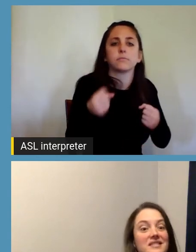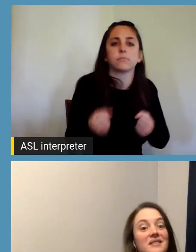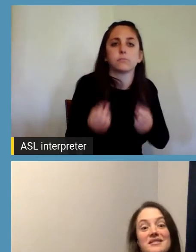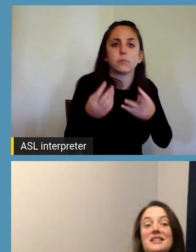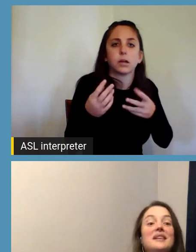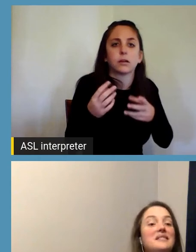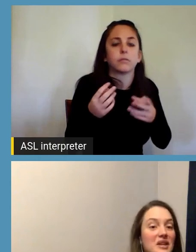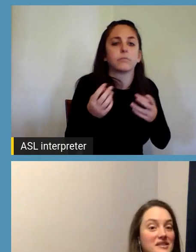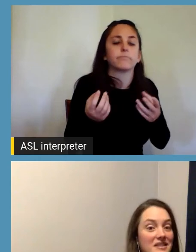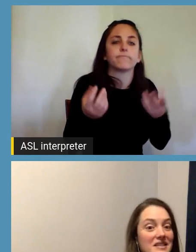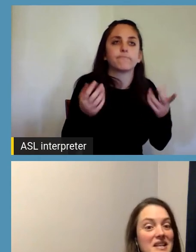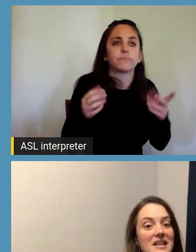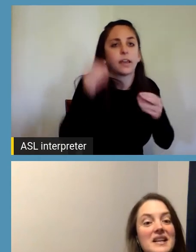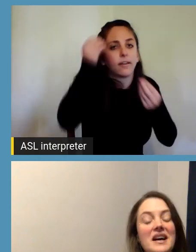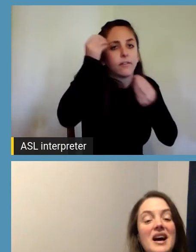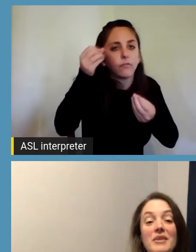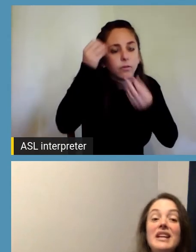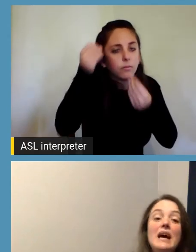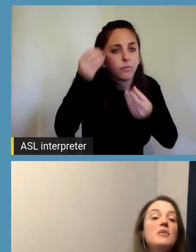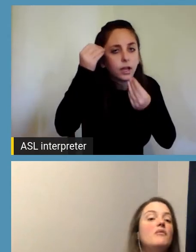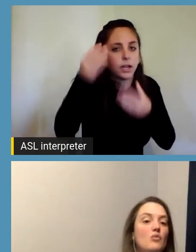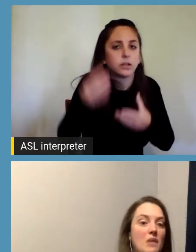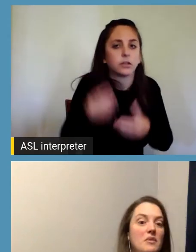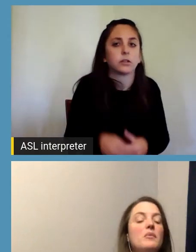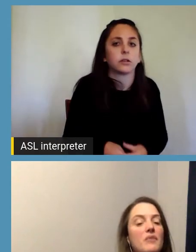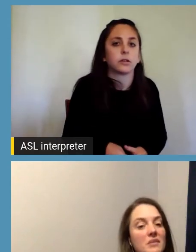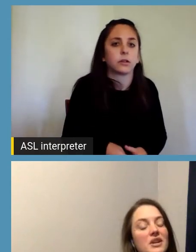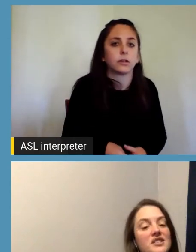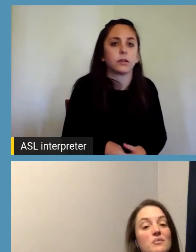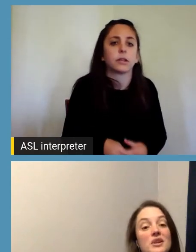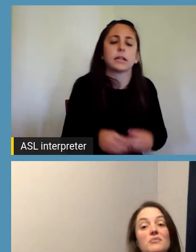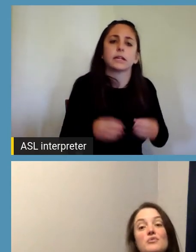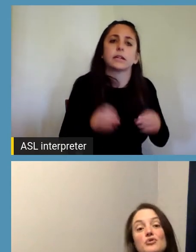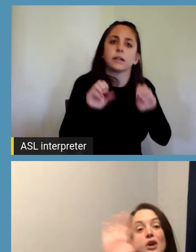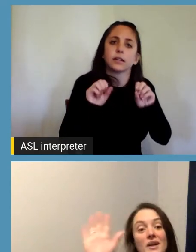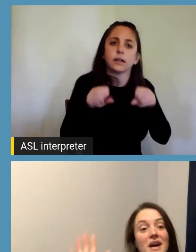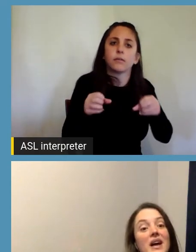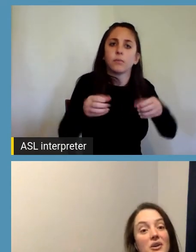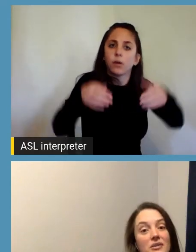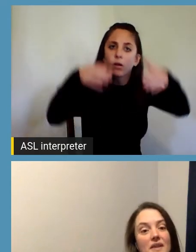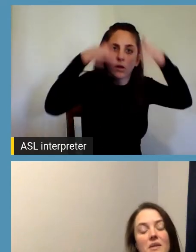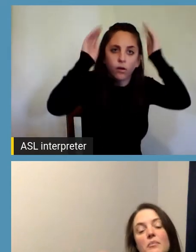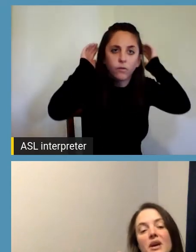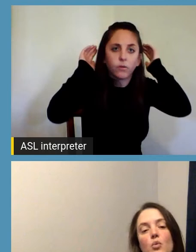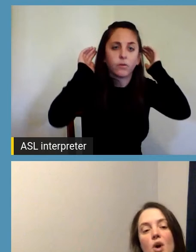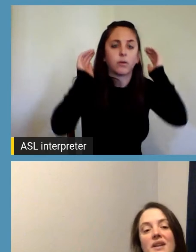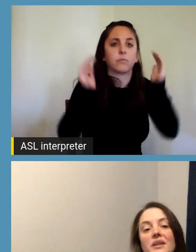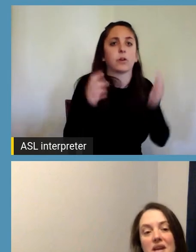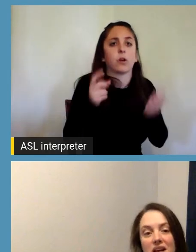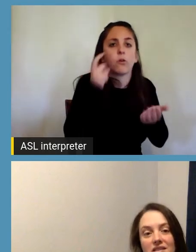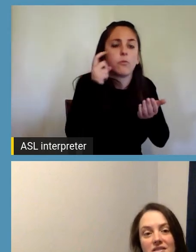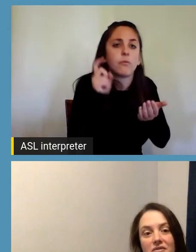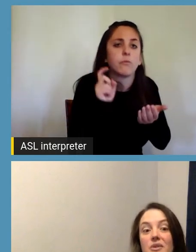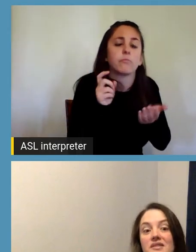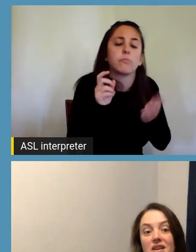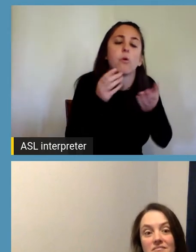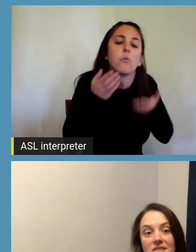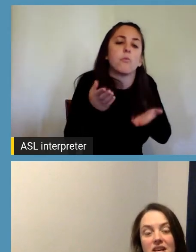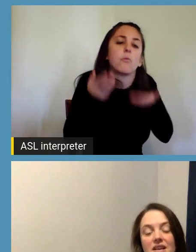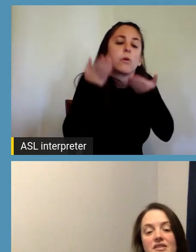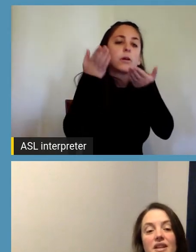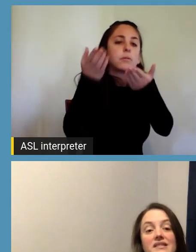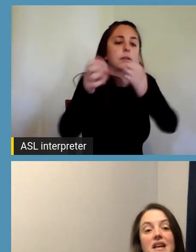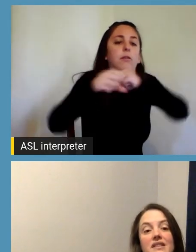ways that we can kind of slice and dice it. And it can be overwhelming, but my recommendation would be to draw that out and then pick one thing to focus